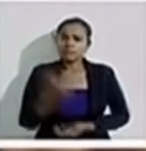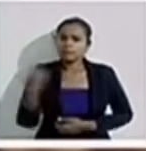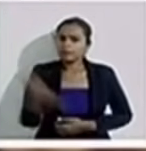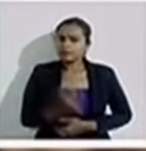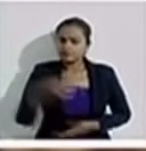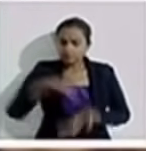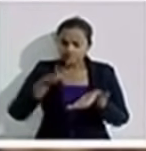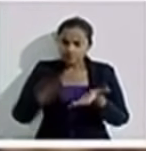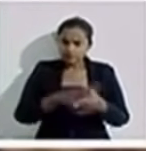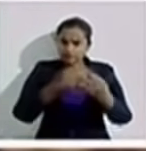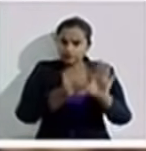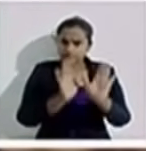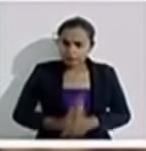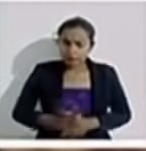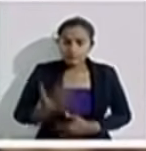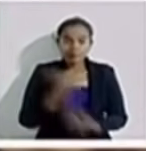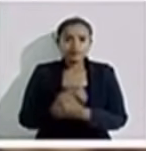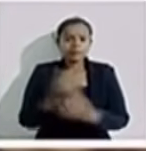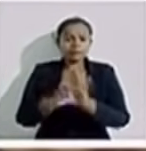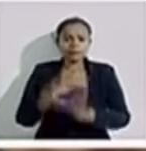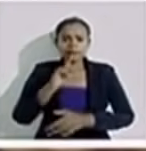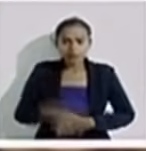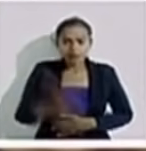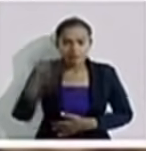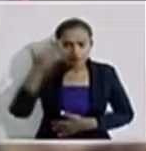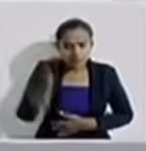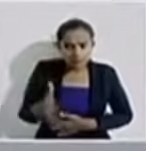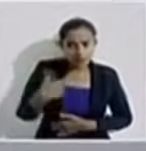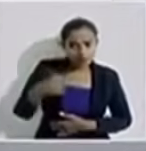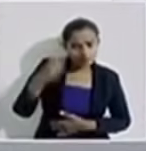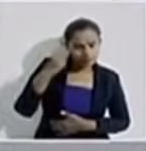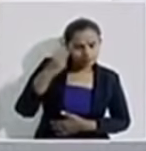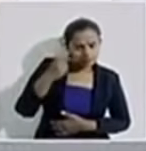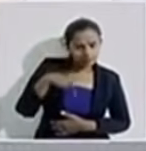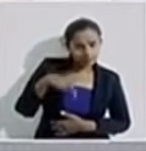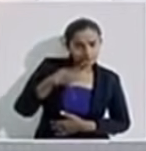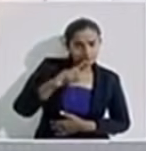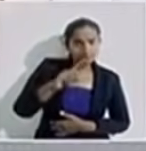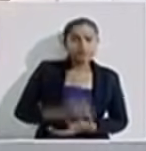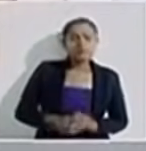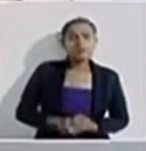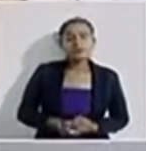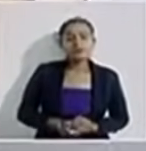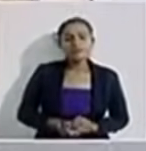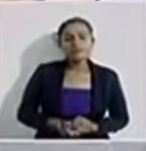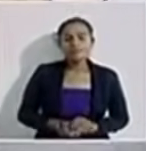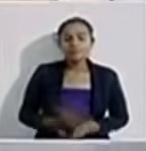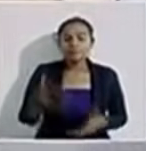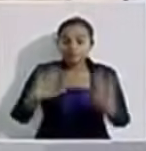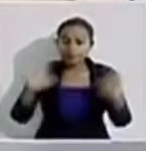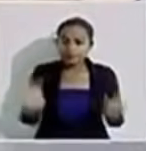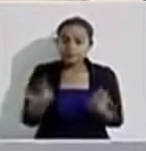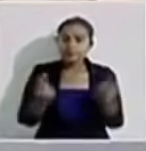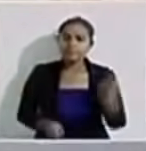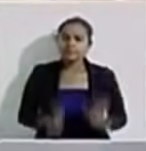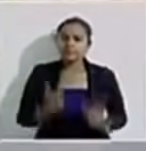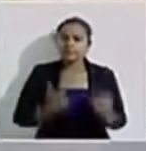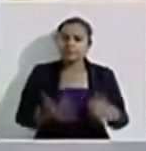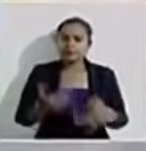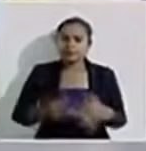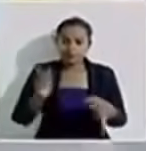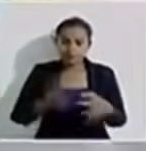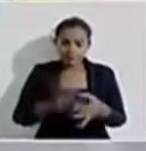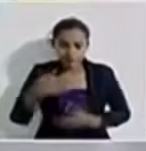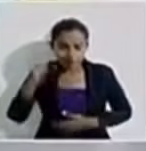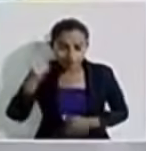2018, claiming they believe the death was suspicious. Launching an investigation following the complaint, the CID exhumed the body of Shabir